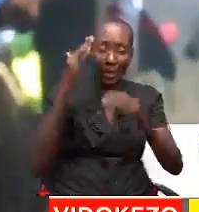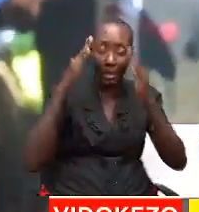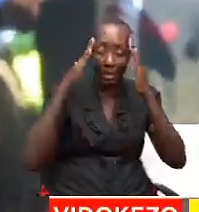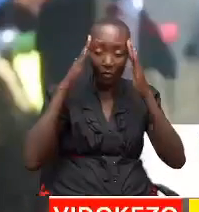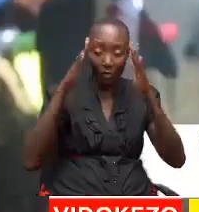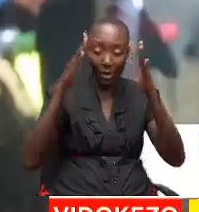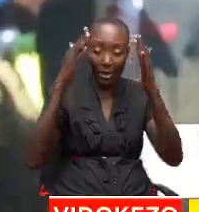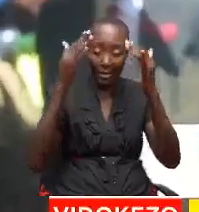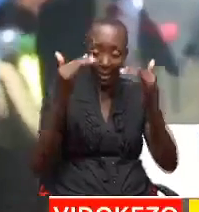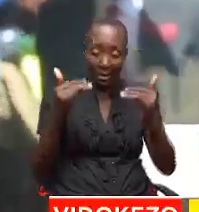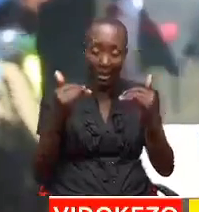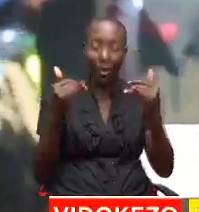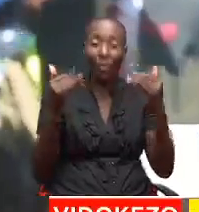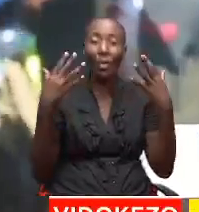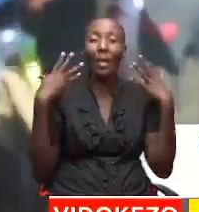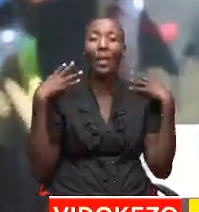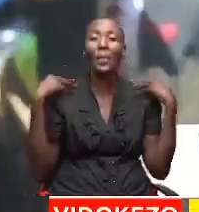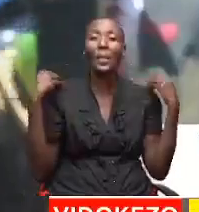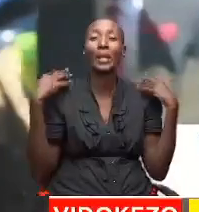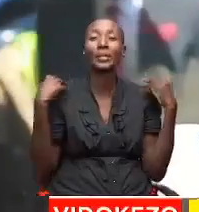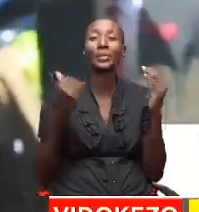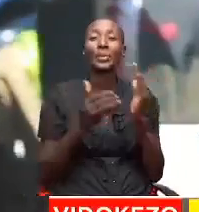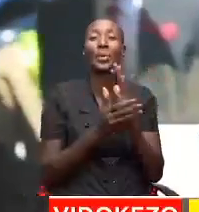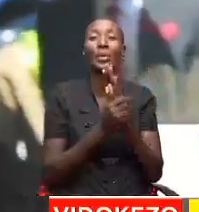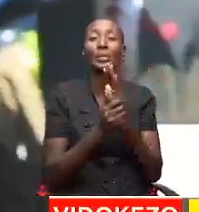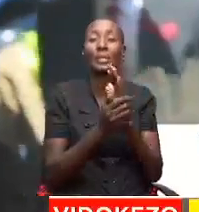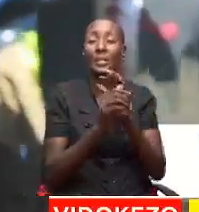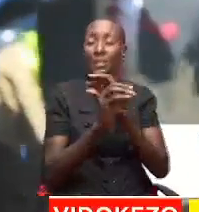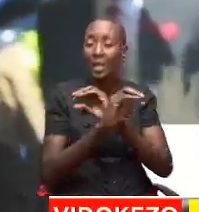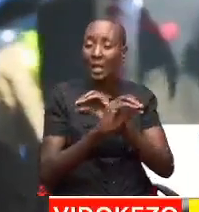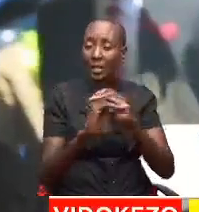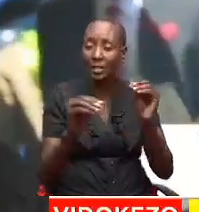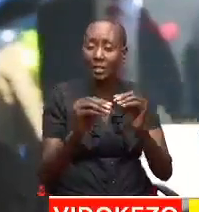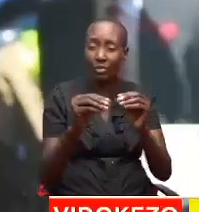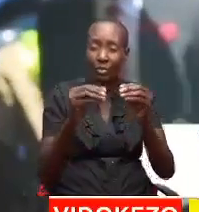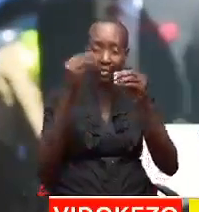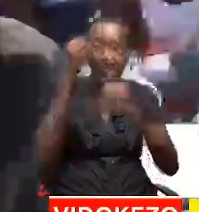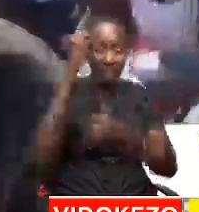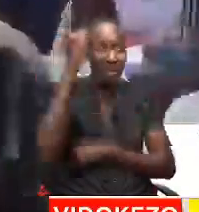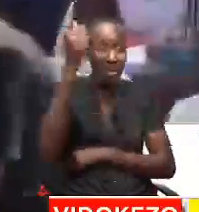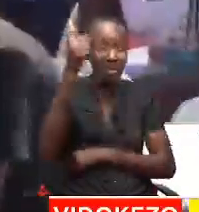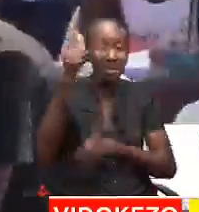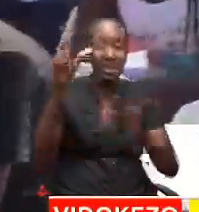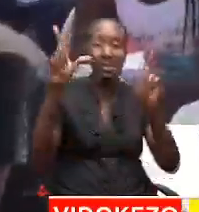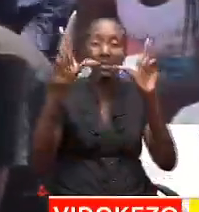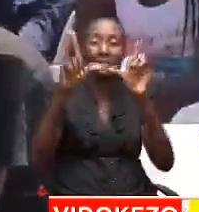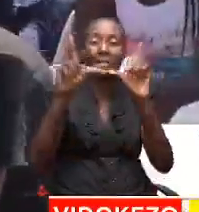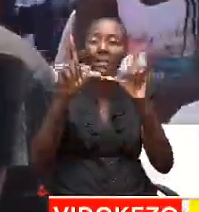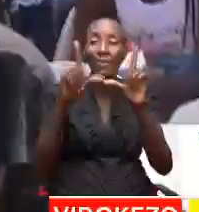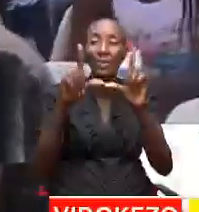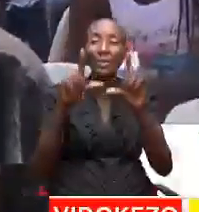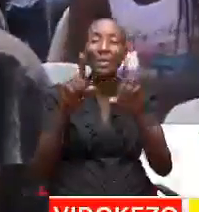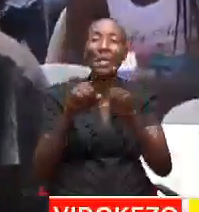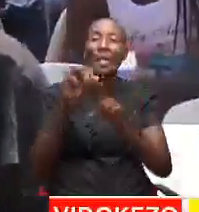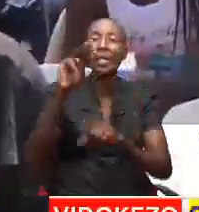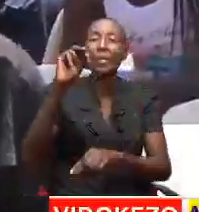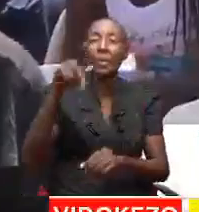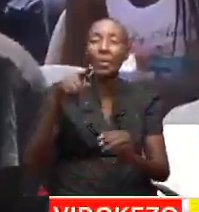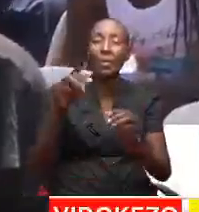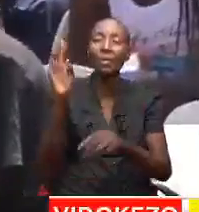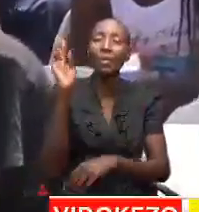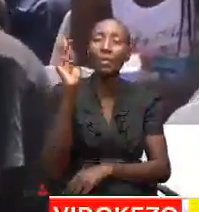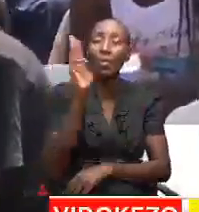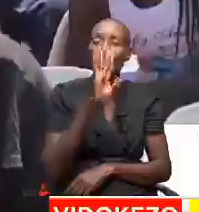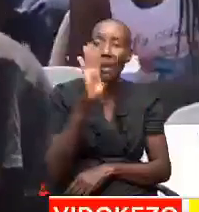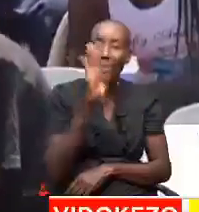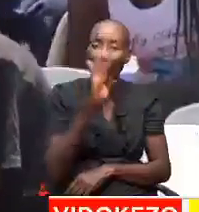now on practical skills and not academic certification. Kwa upande wake, mbunge wa Webuye Magharibi Dani